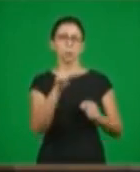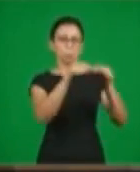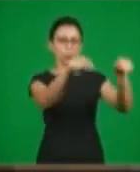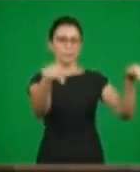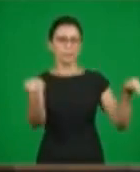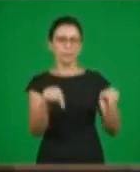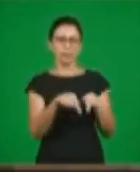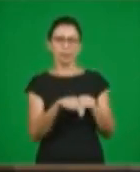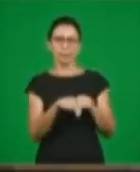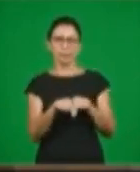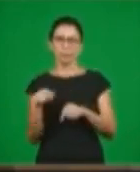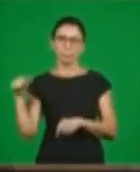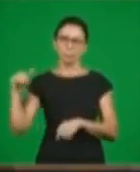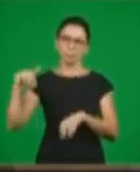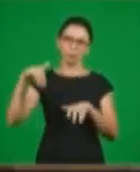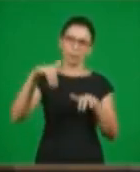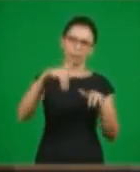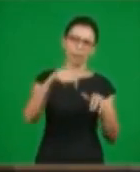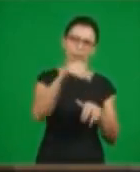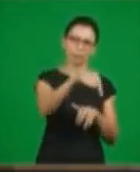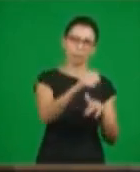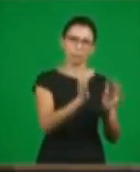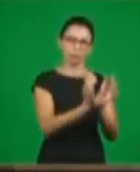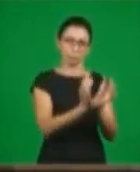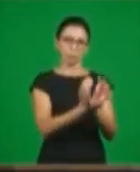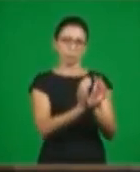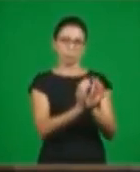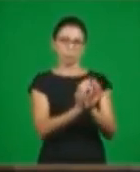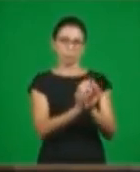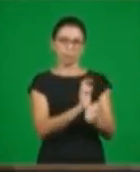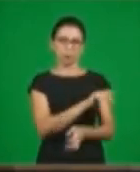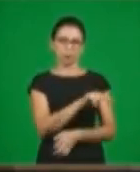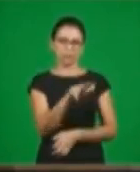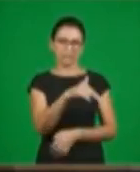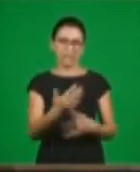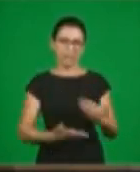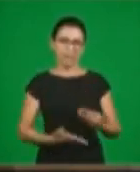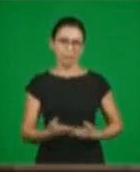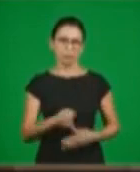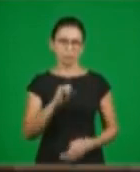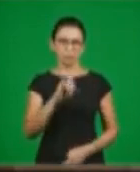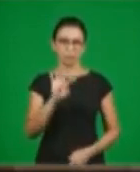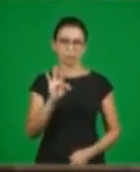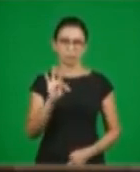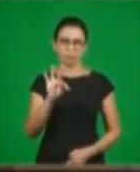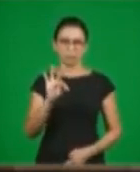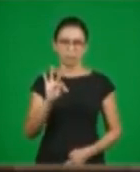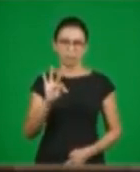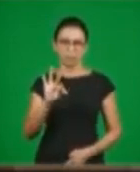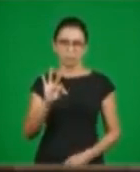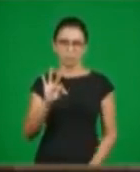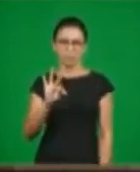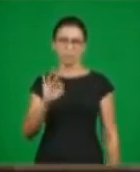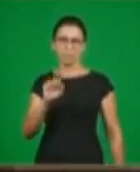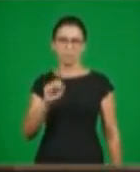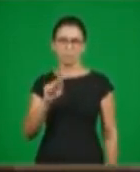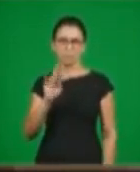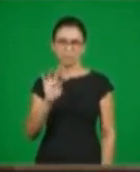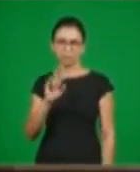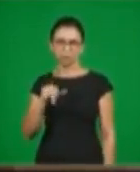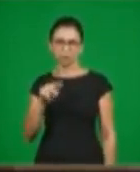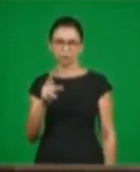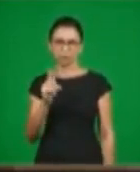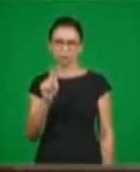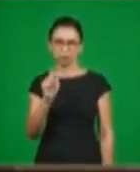So we always have this group from Ipatinga. They're always passing by. And we actually consult the Lord, and the Lord